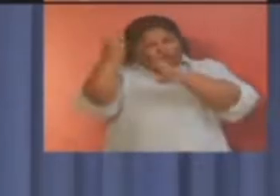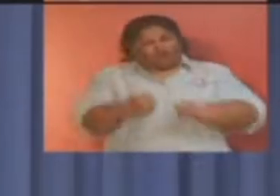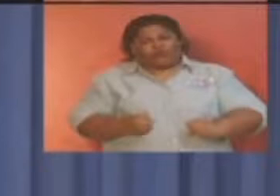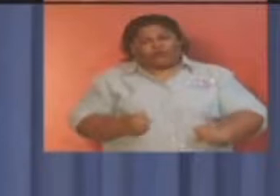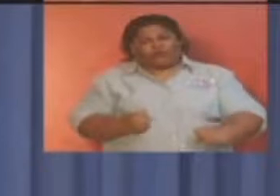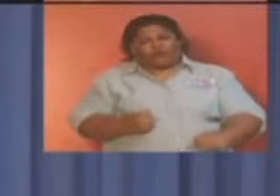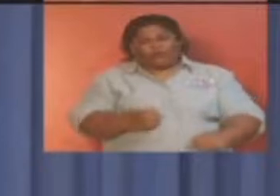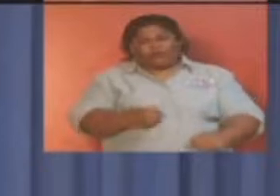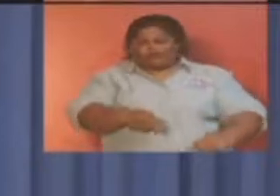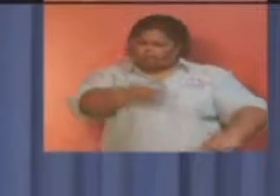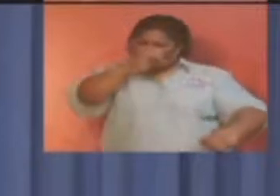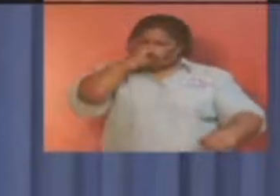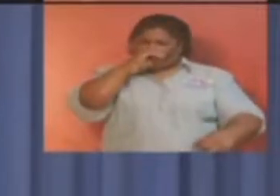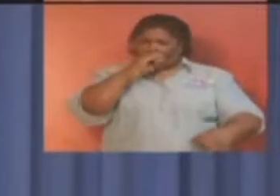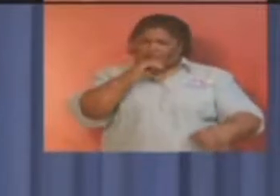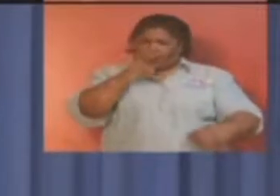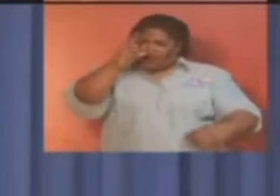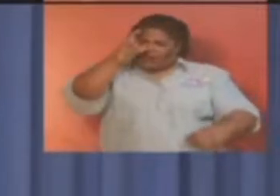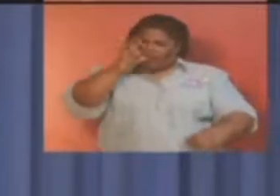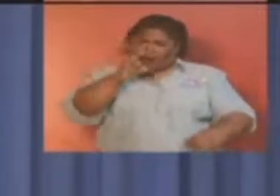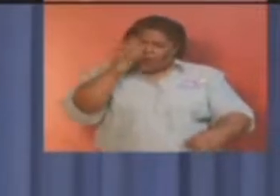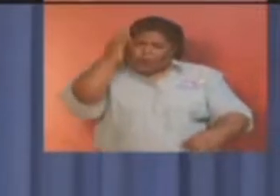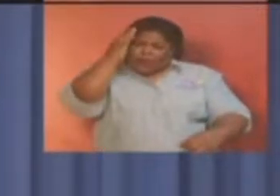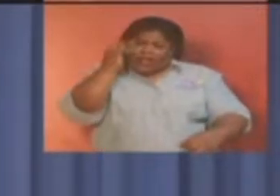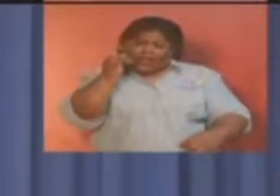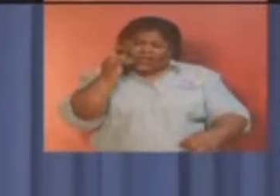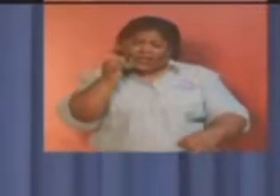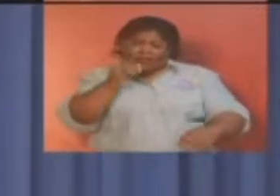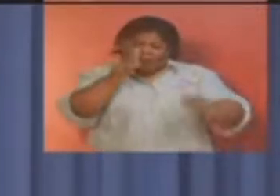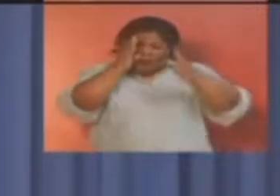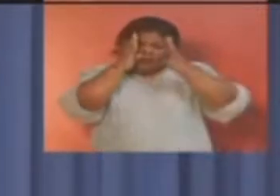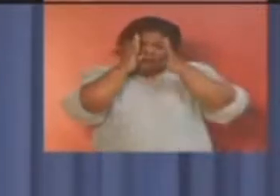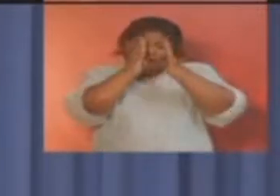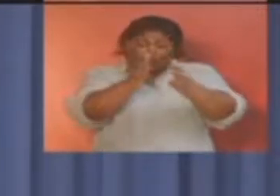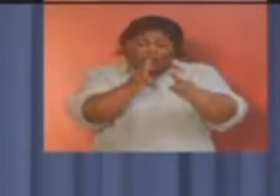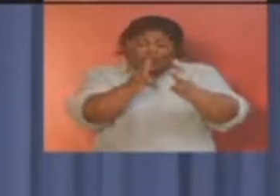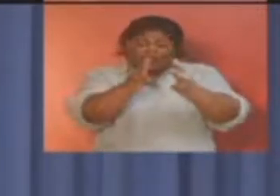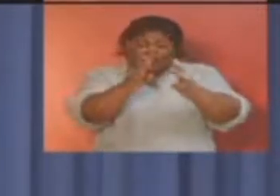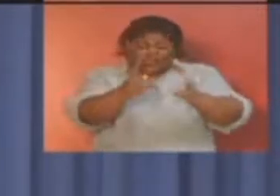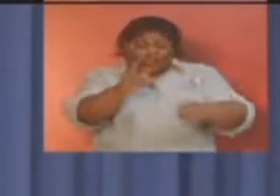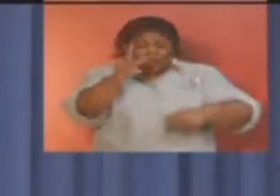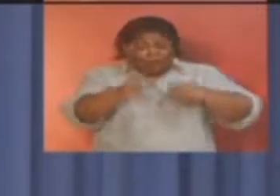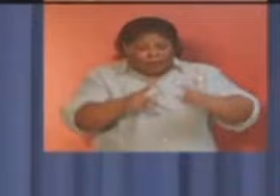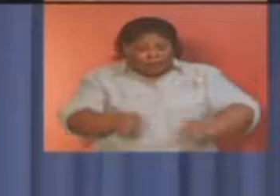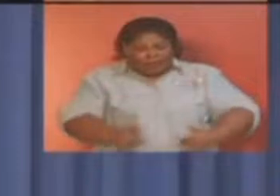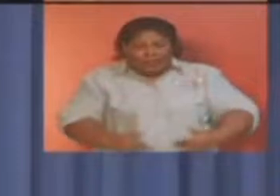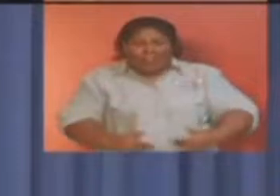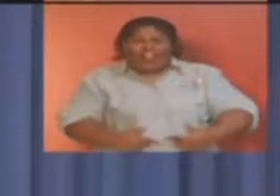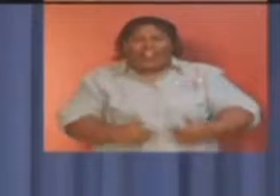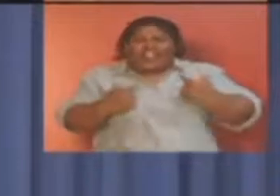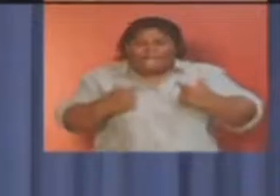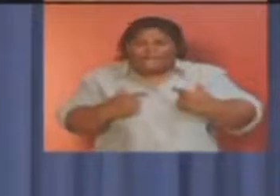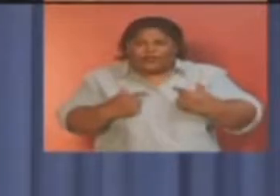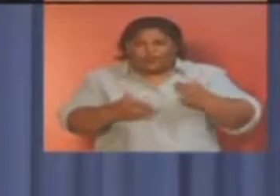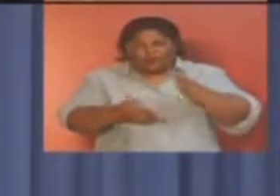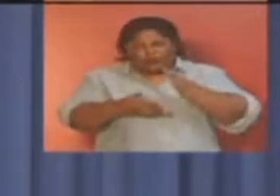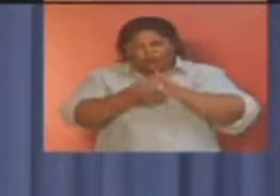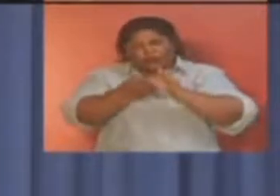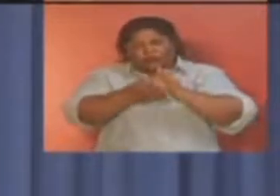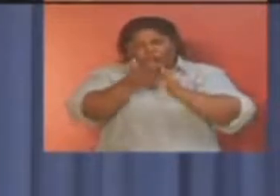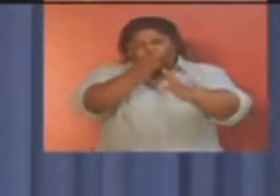first giving first priority to the preservation of life, but right next to